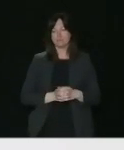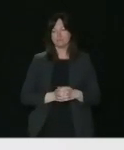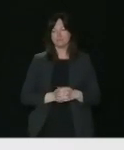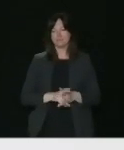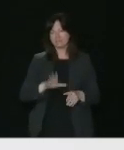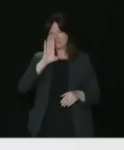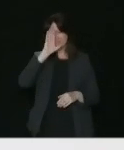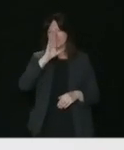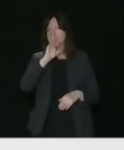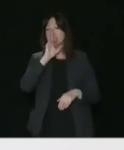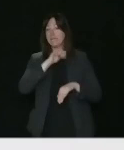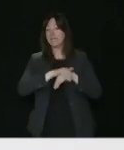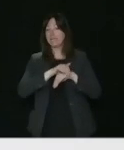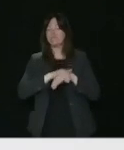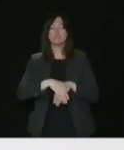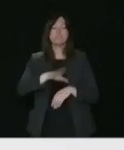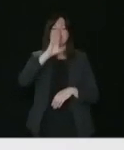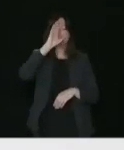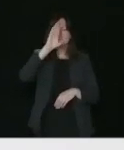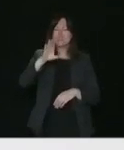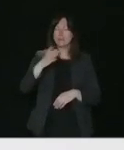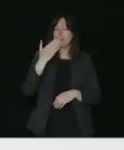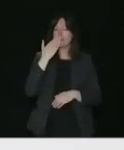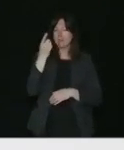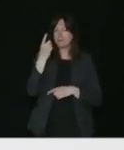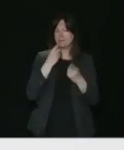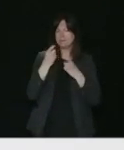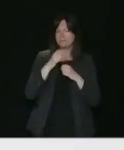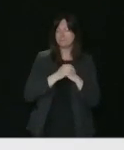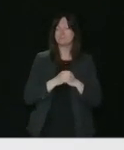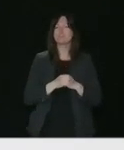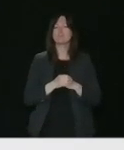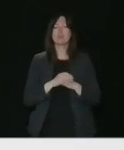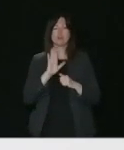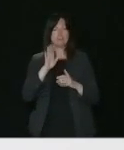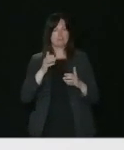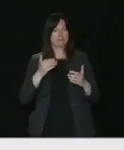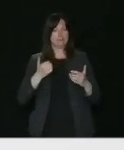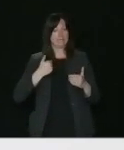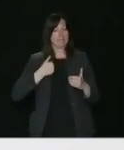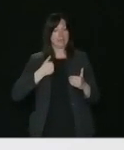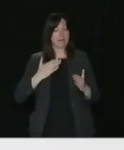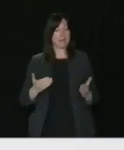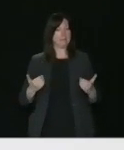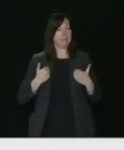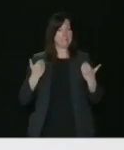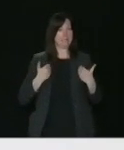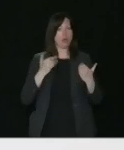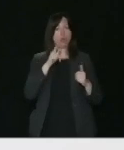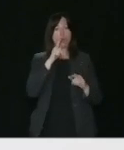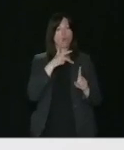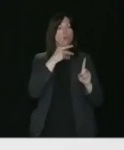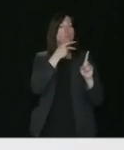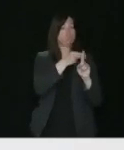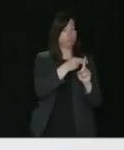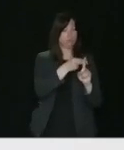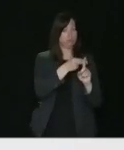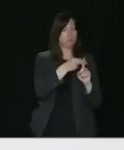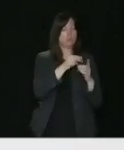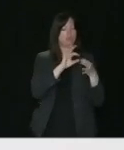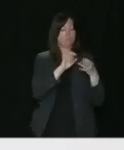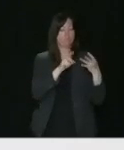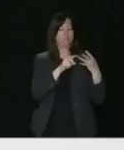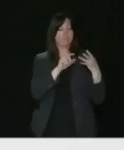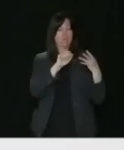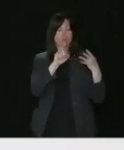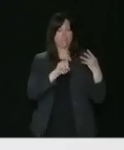Hi, thank you for taking our questions. I'd like to start first. Many young Canadians who received a first dose of the